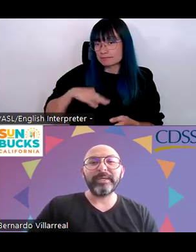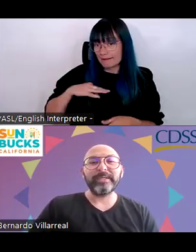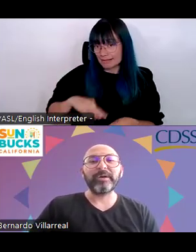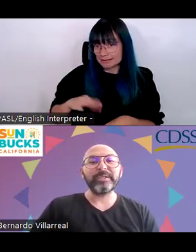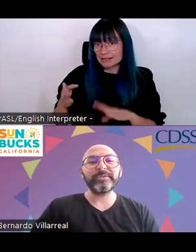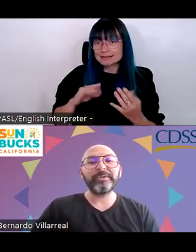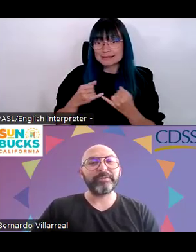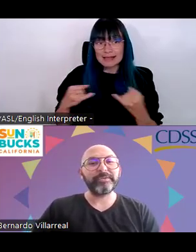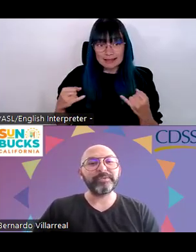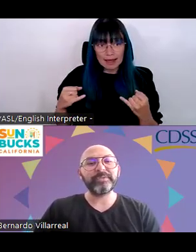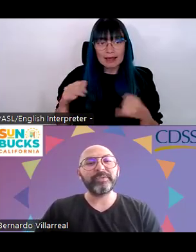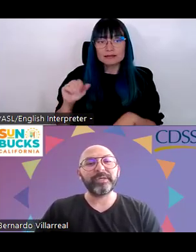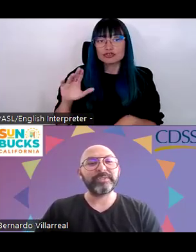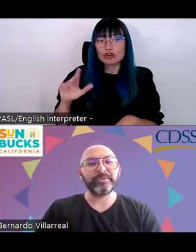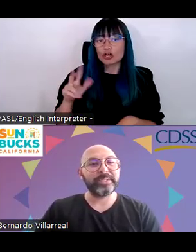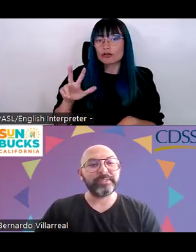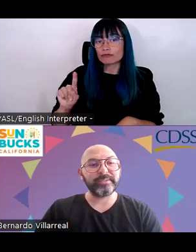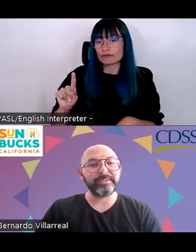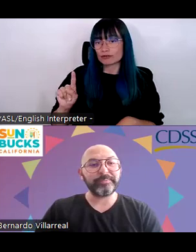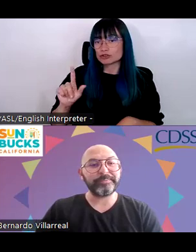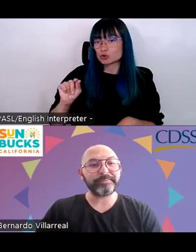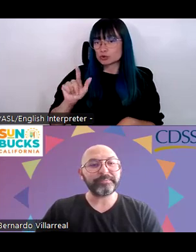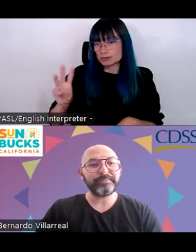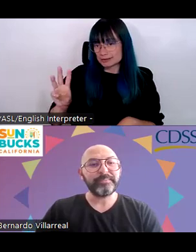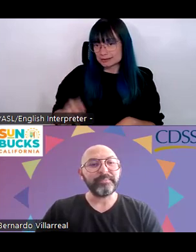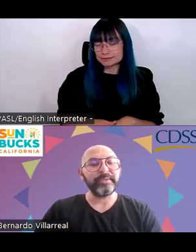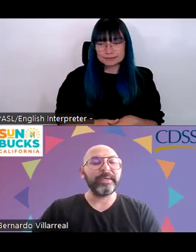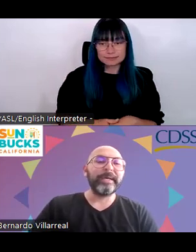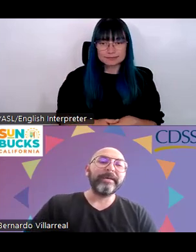to apply is August 31st, 2026.